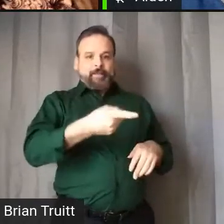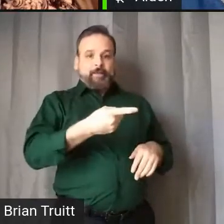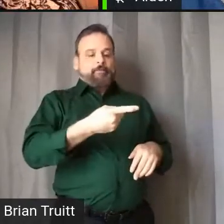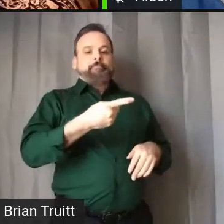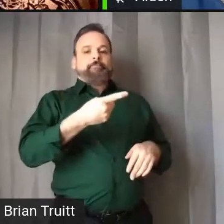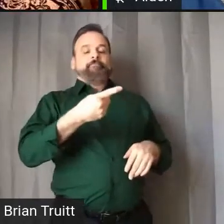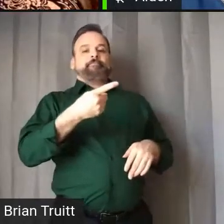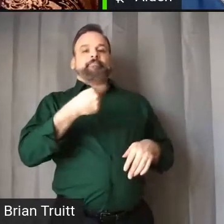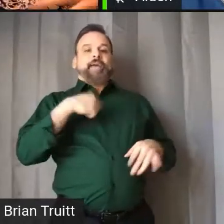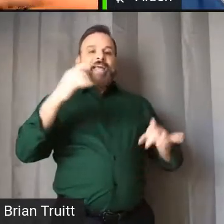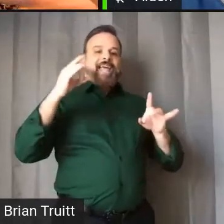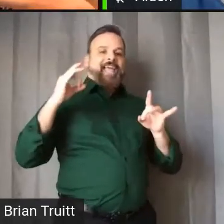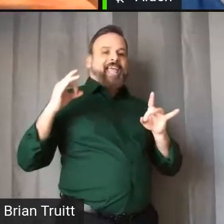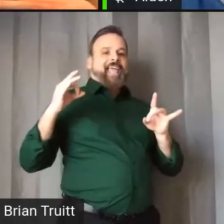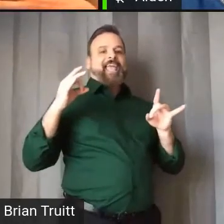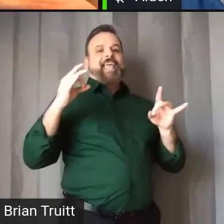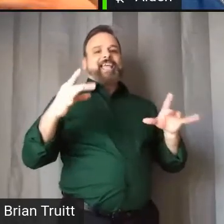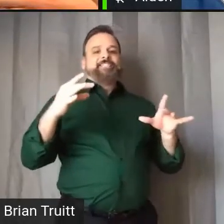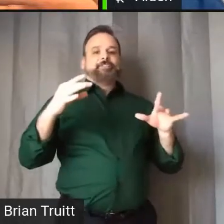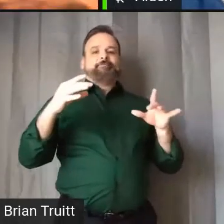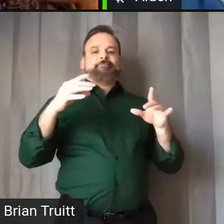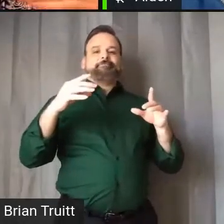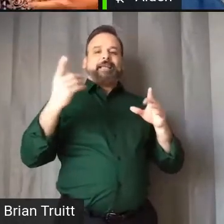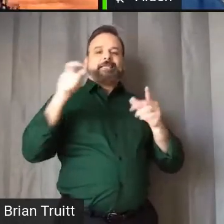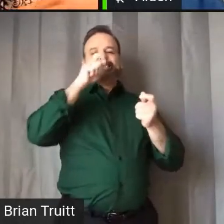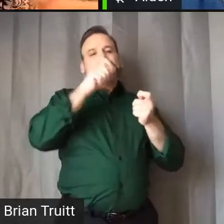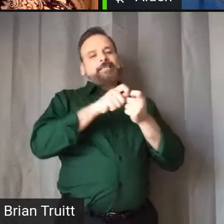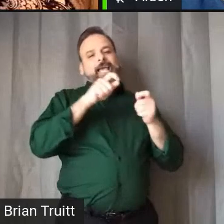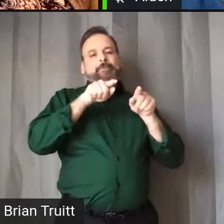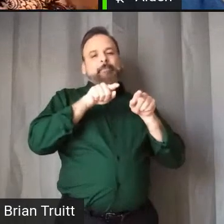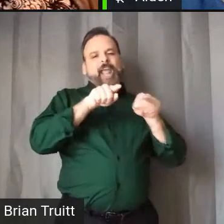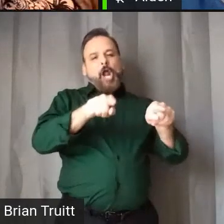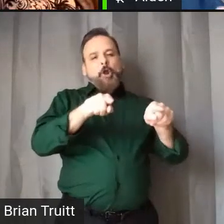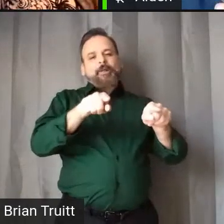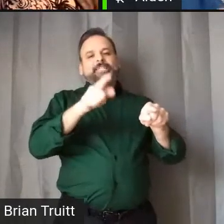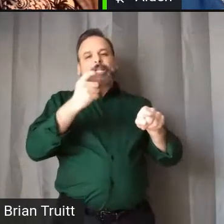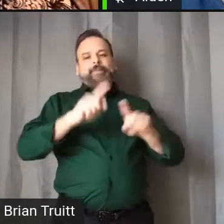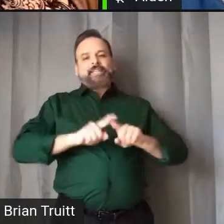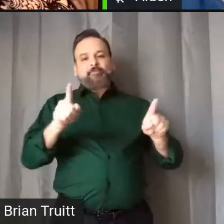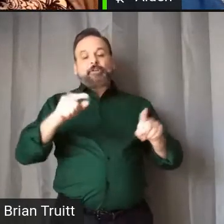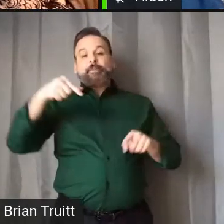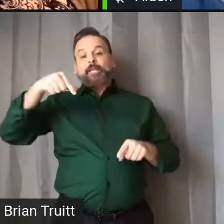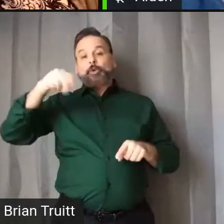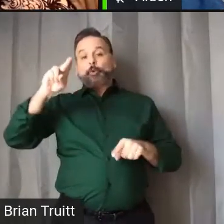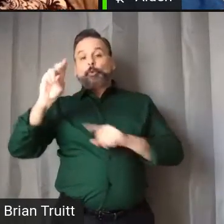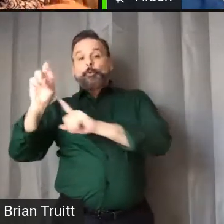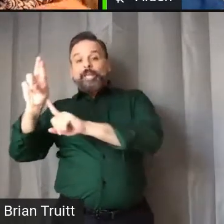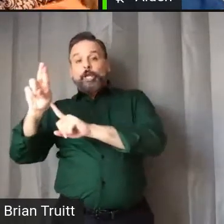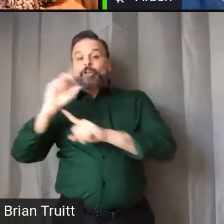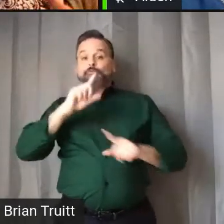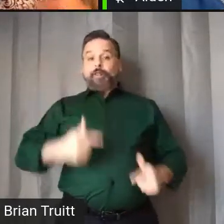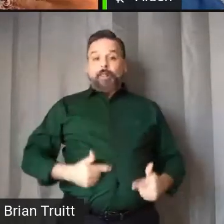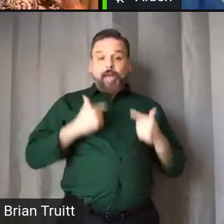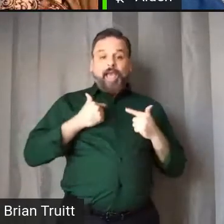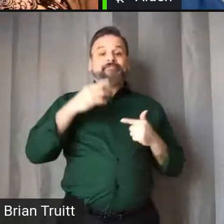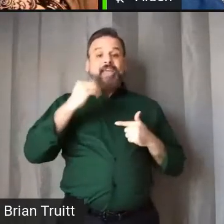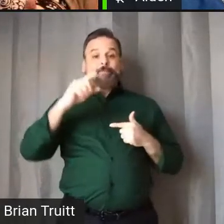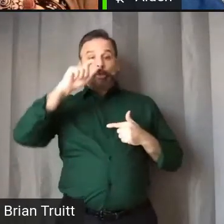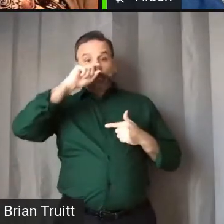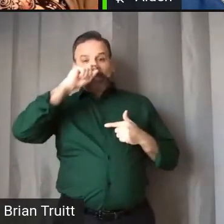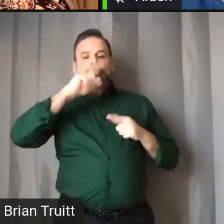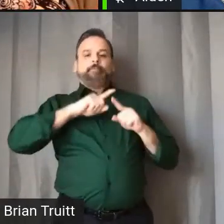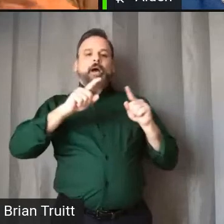I hate to draw an exact parallel, because obviously it is a little bit different, you know, being queer in real life and, you know, being a witch, but, you know, being able